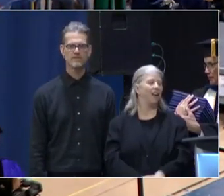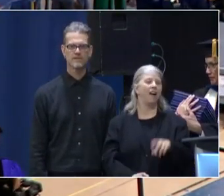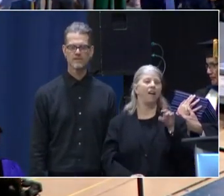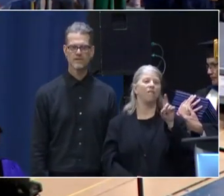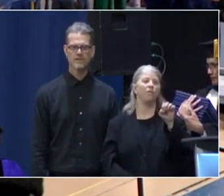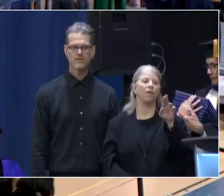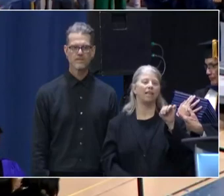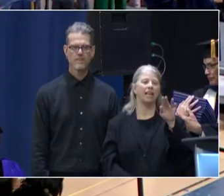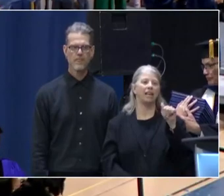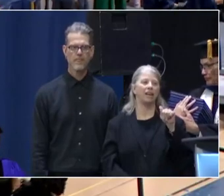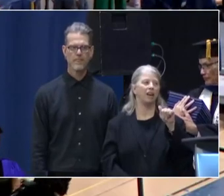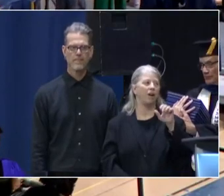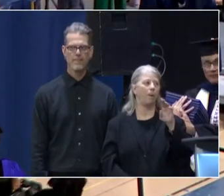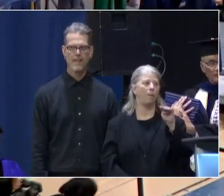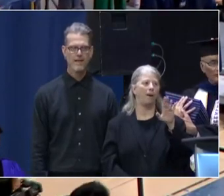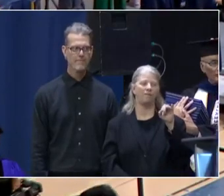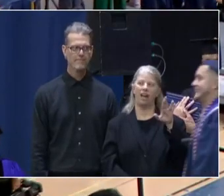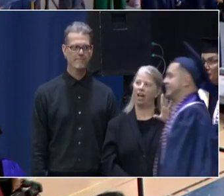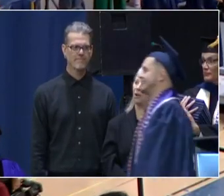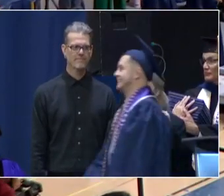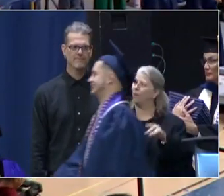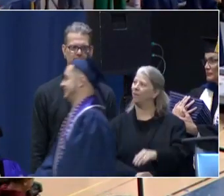Freddy Renteria Talvara.